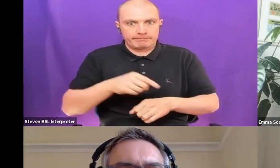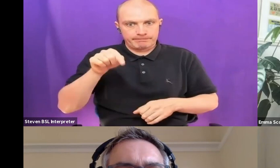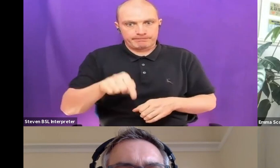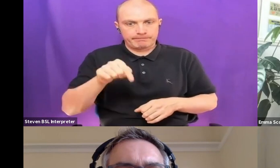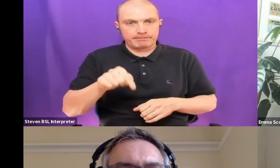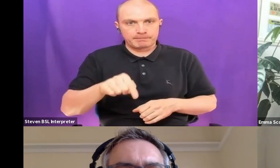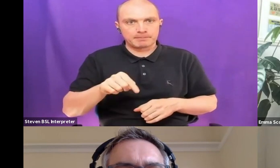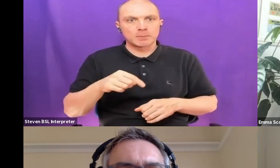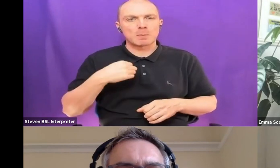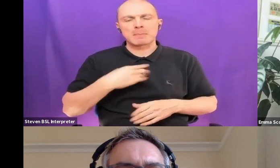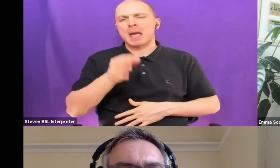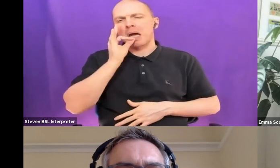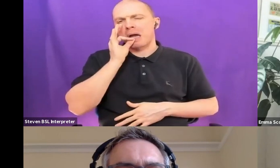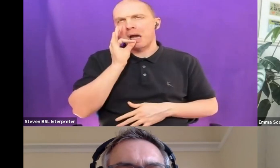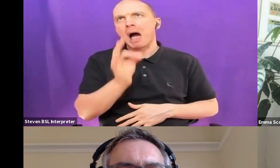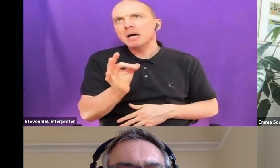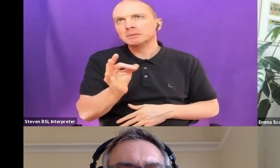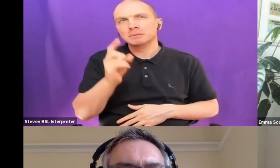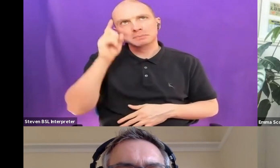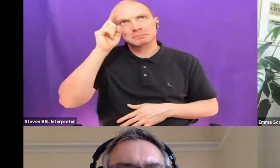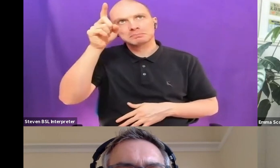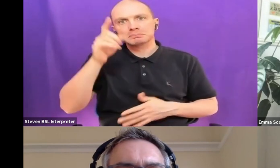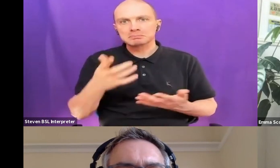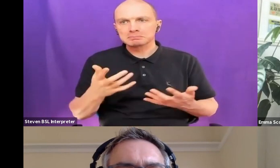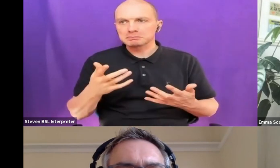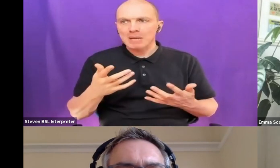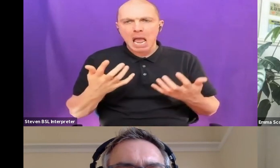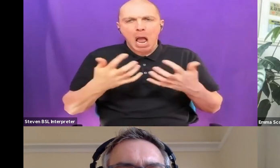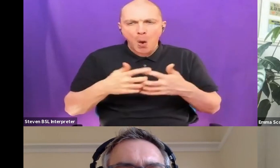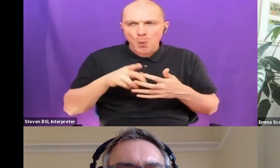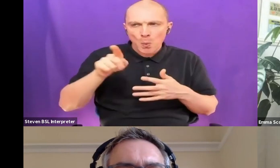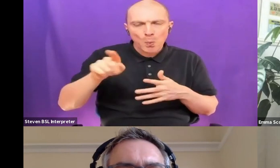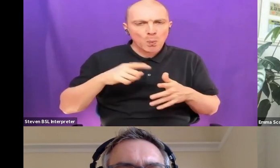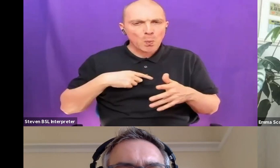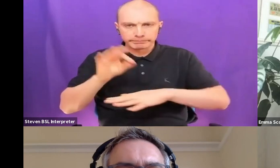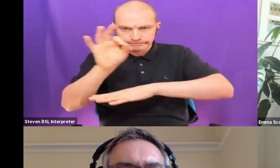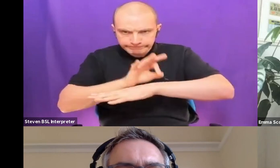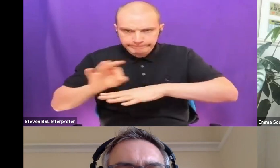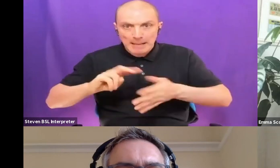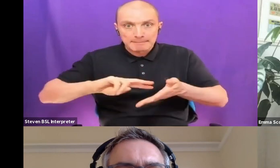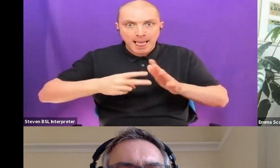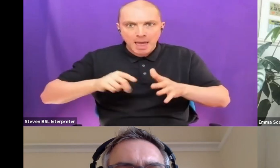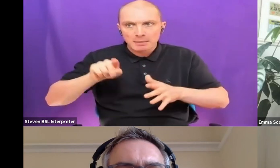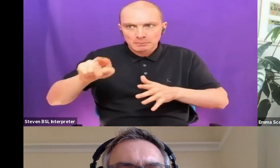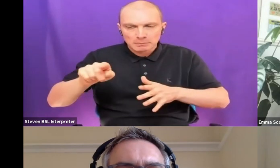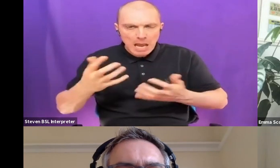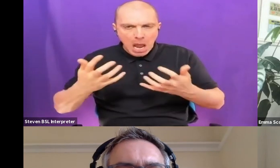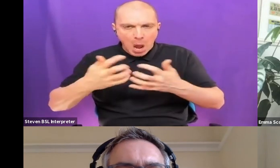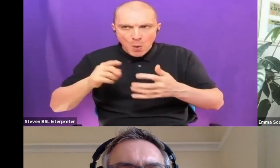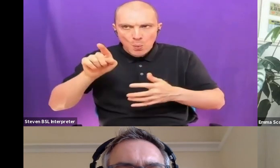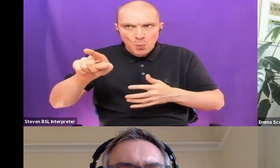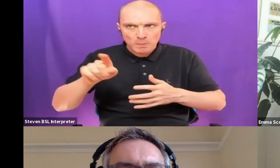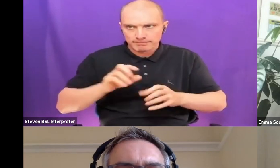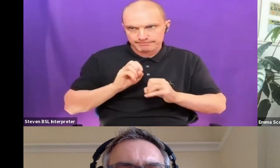planners and developers understand accessibility and bear that in mind when they're planning for a concept like 20-minute